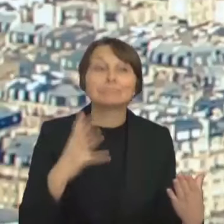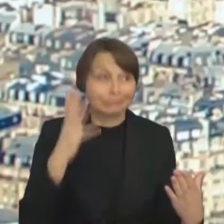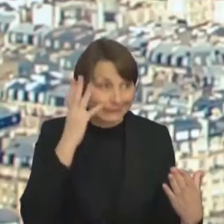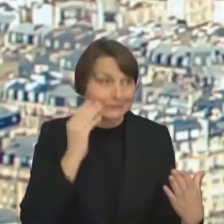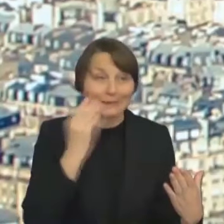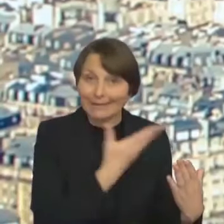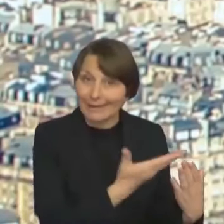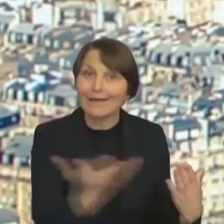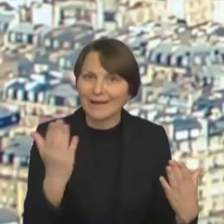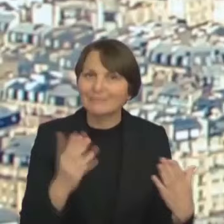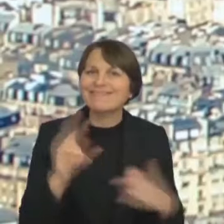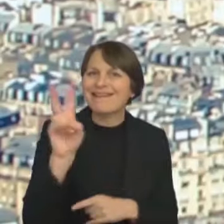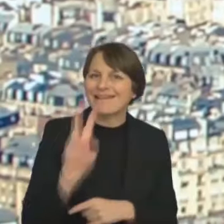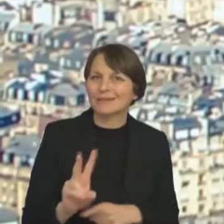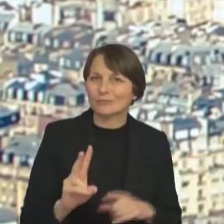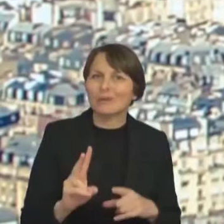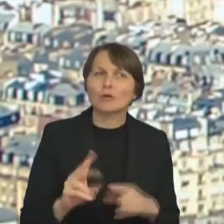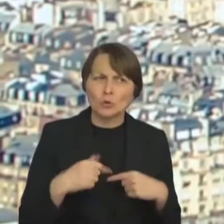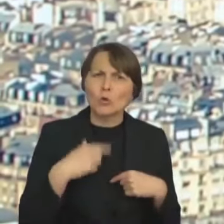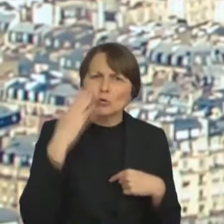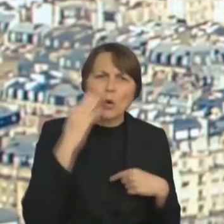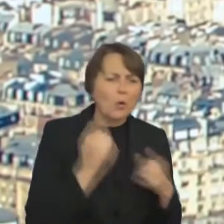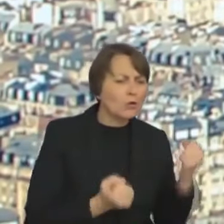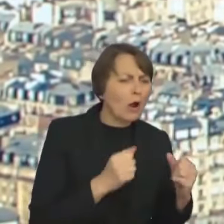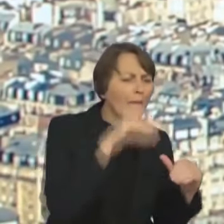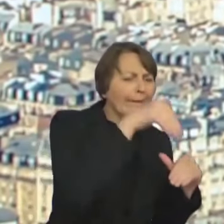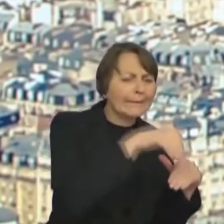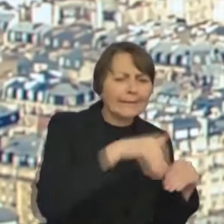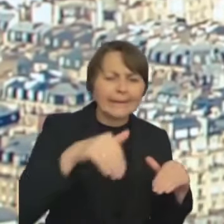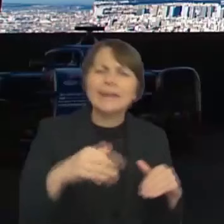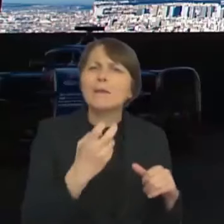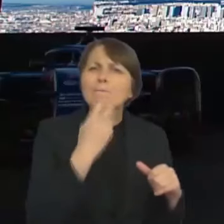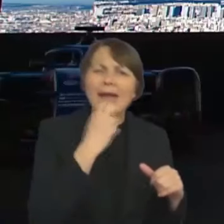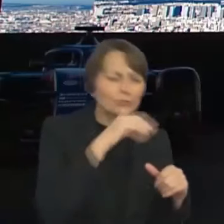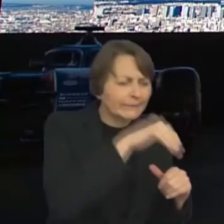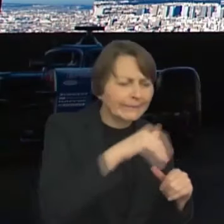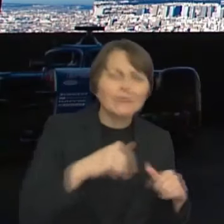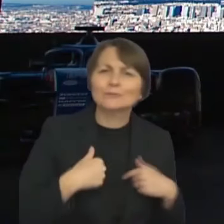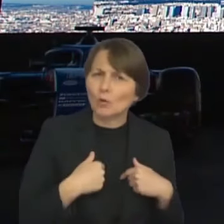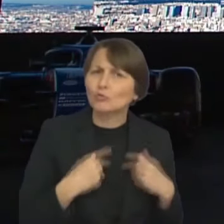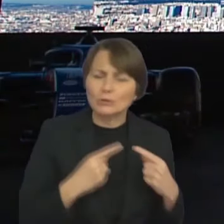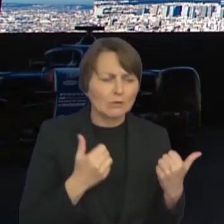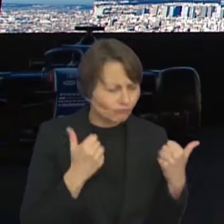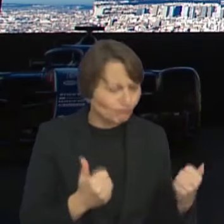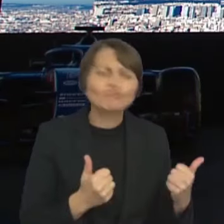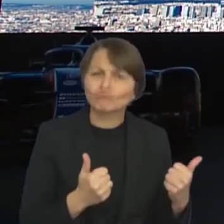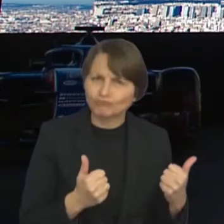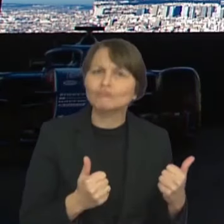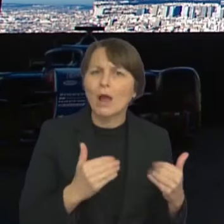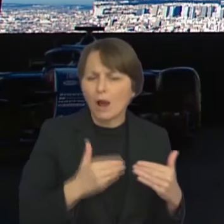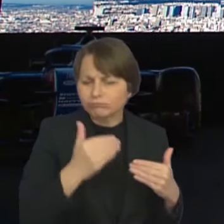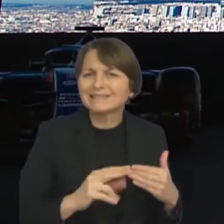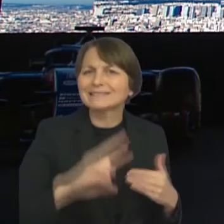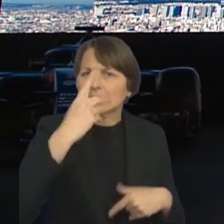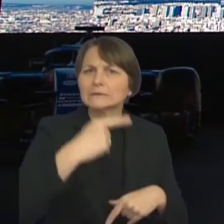the battery's life cycle. We can give them a second life, for example, as a stationary usage in residences, to ensure